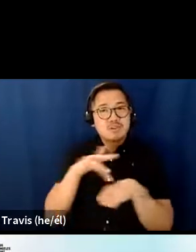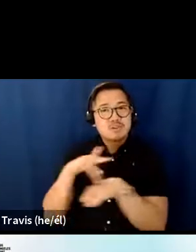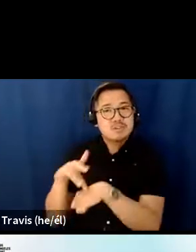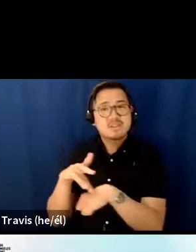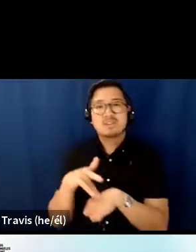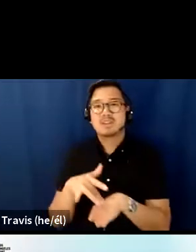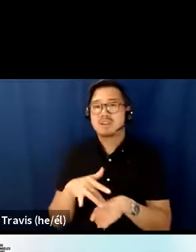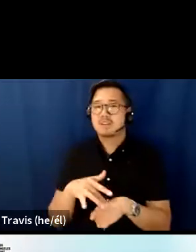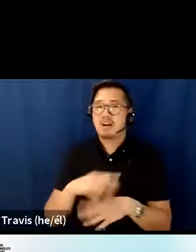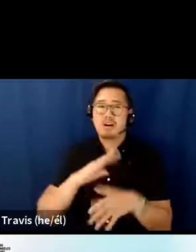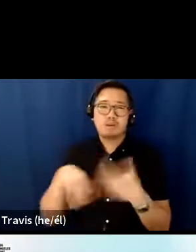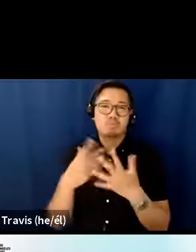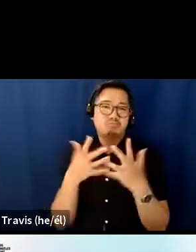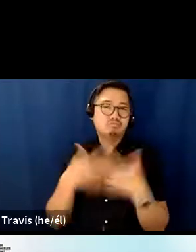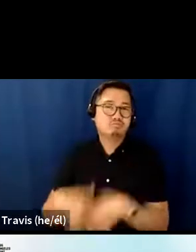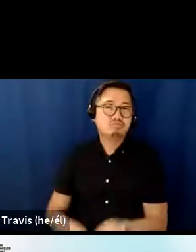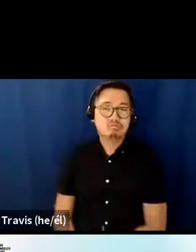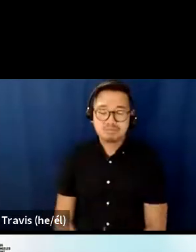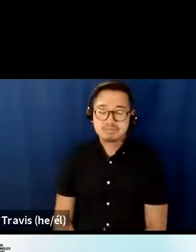it.